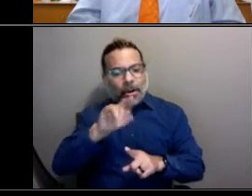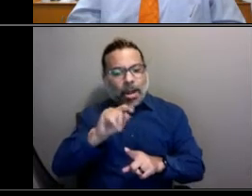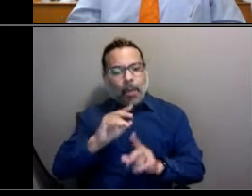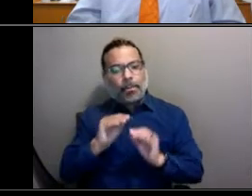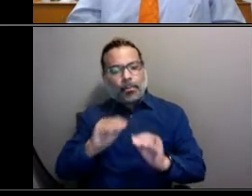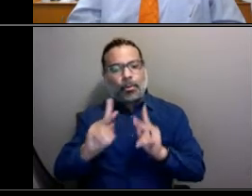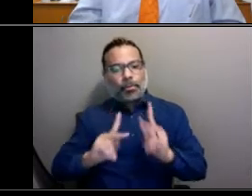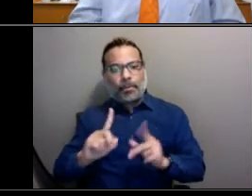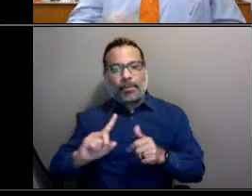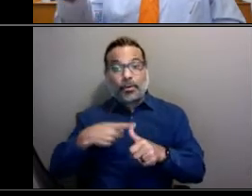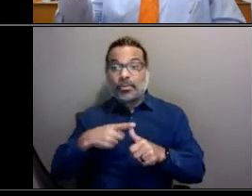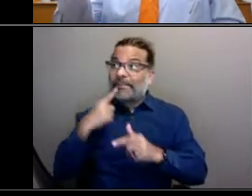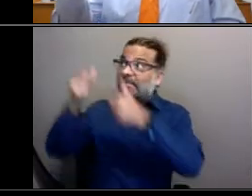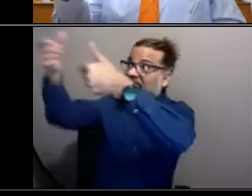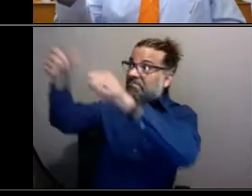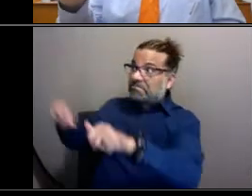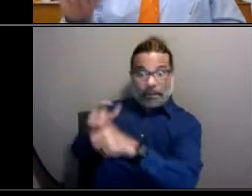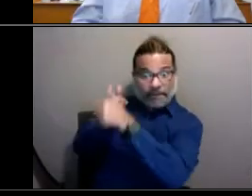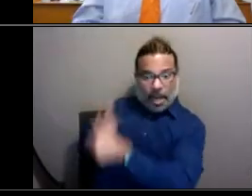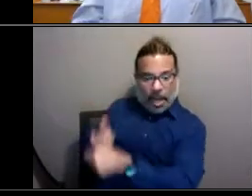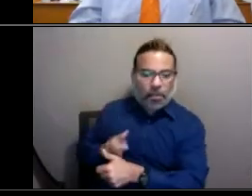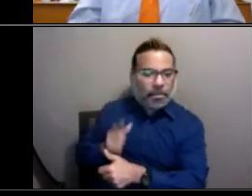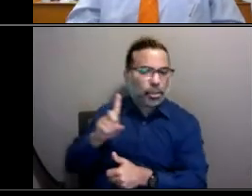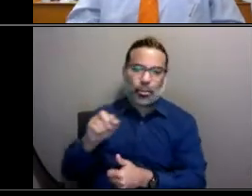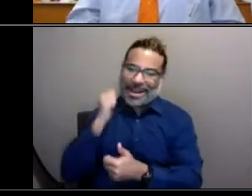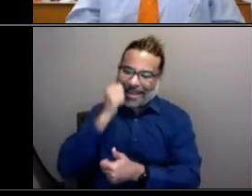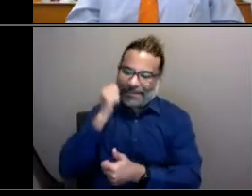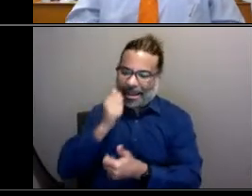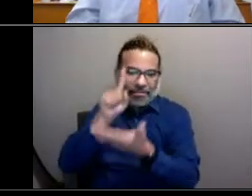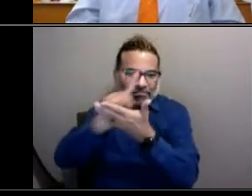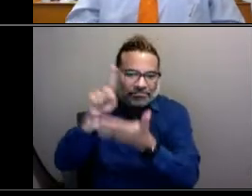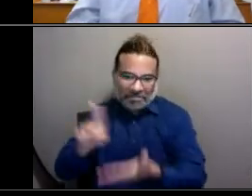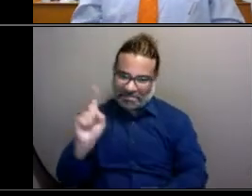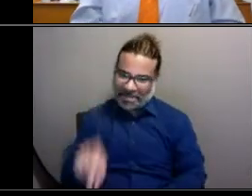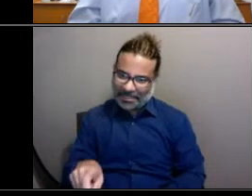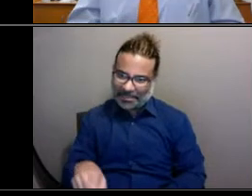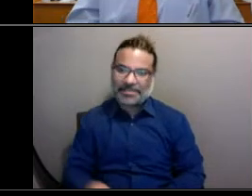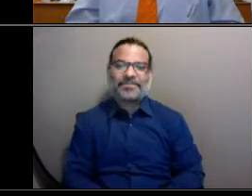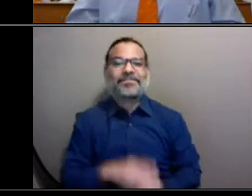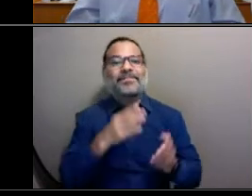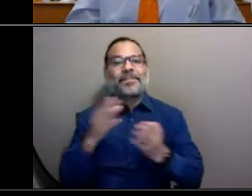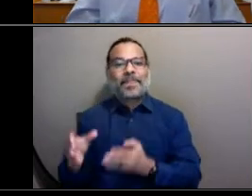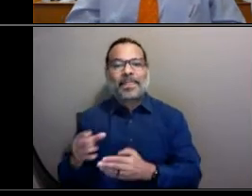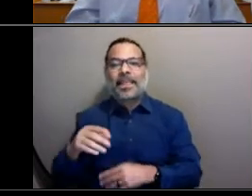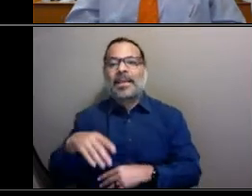week. Great. And I know Hale and wanted to speak, and then Howard, please. Okay.